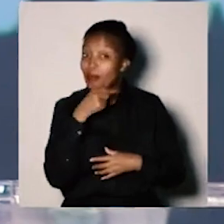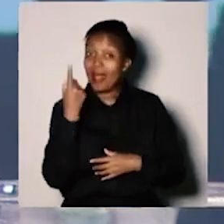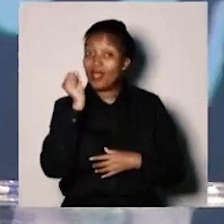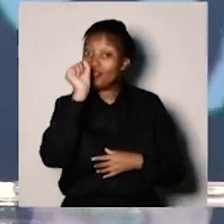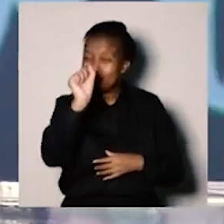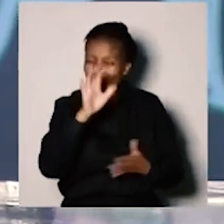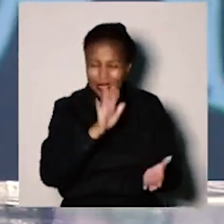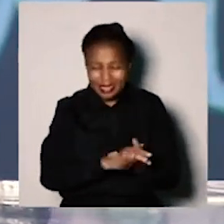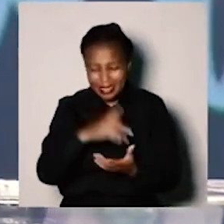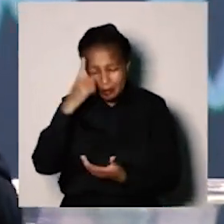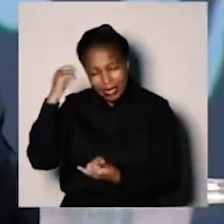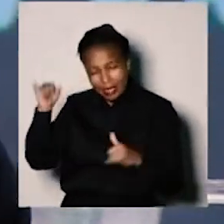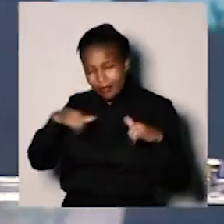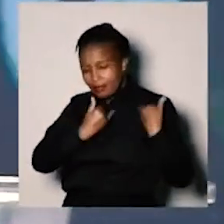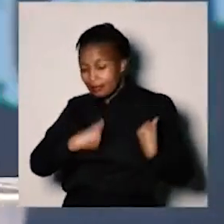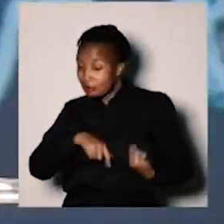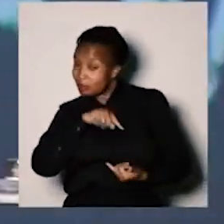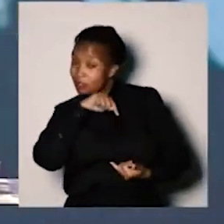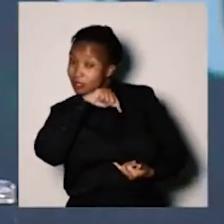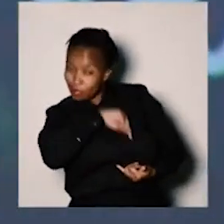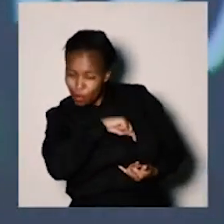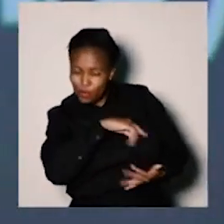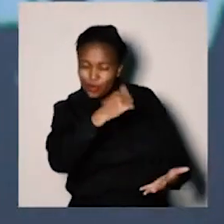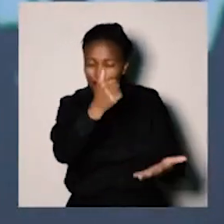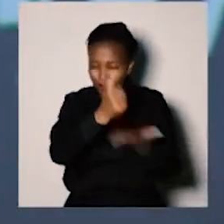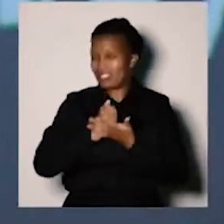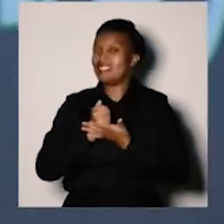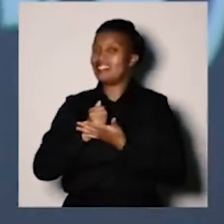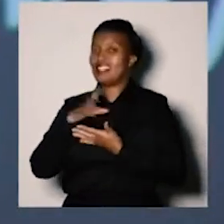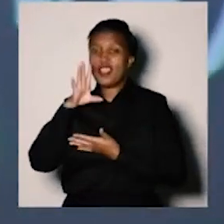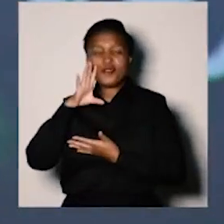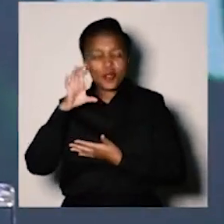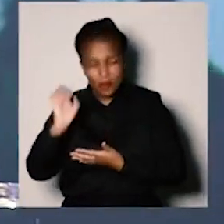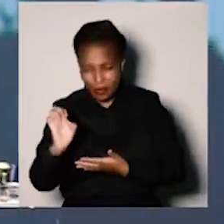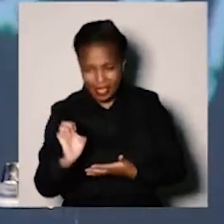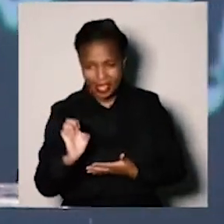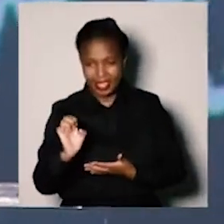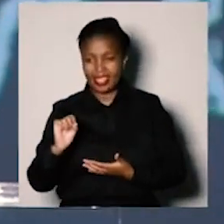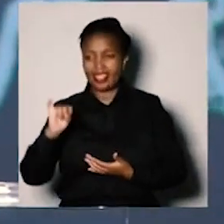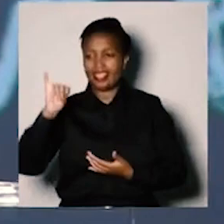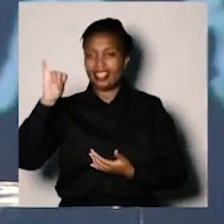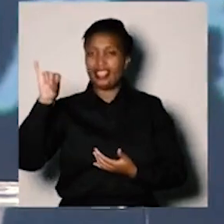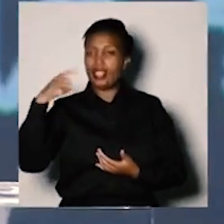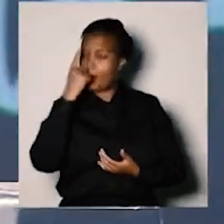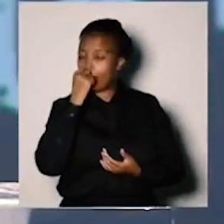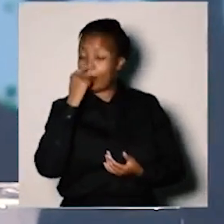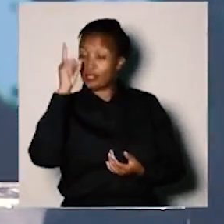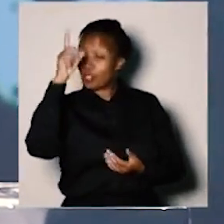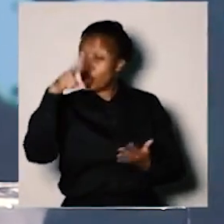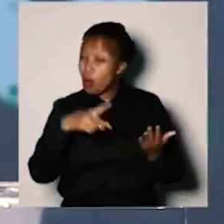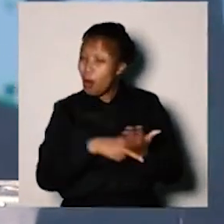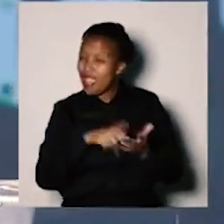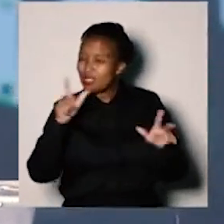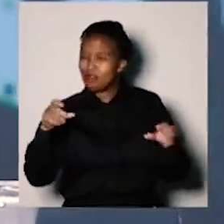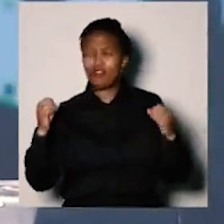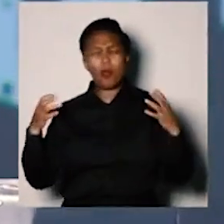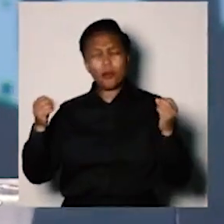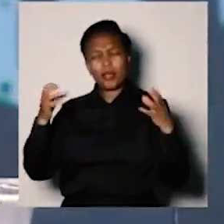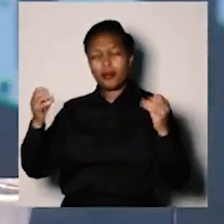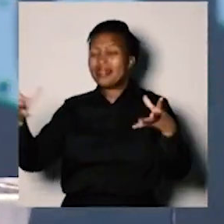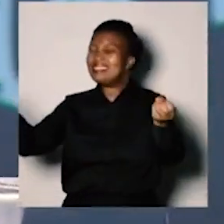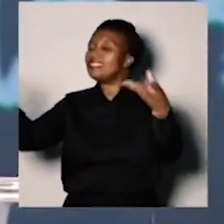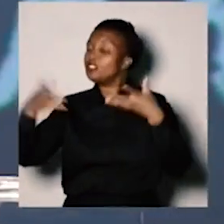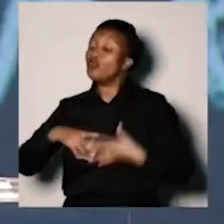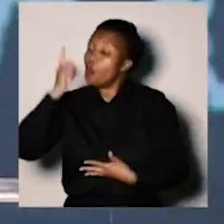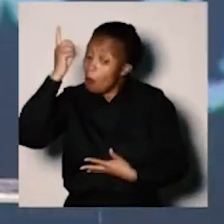and believe in your heart, you will be saved. In John 1, 12, as many as received him, you've got to receive